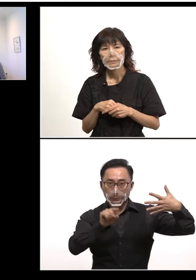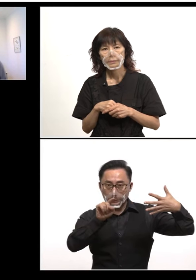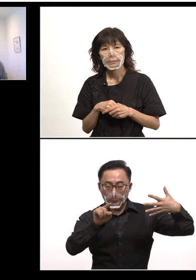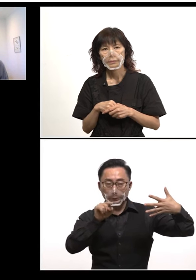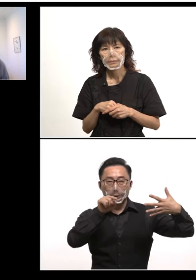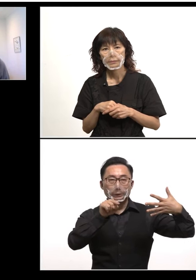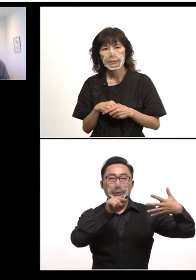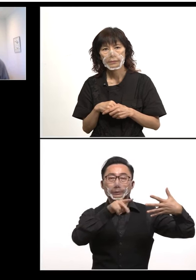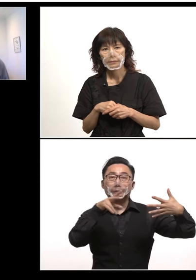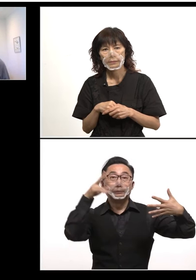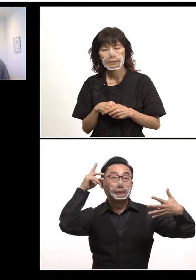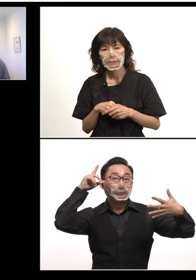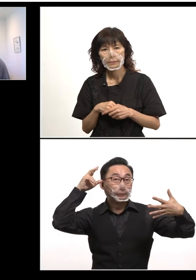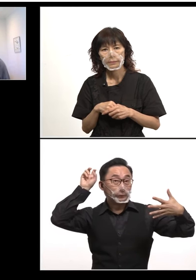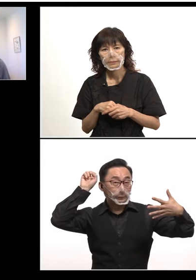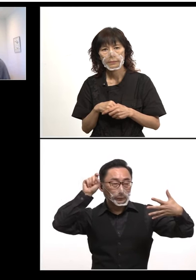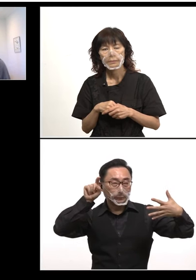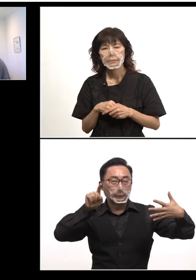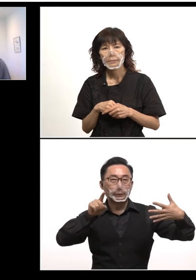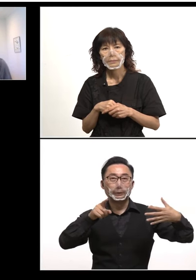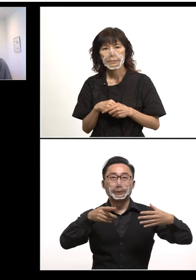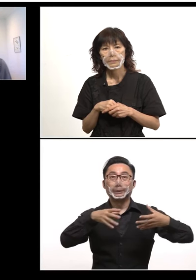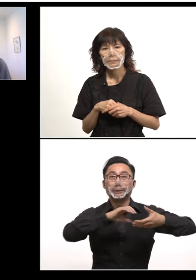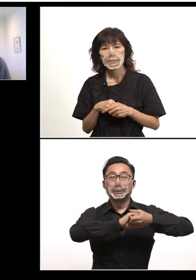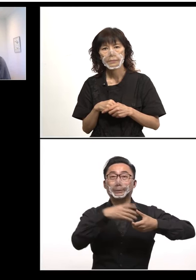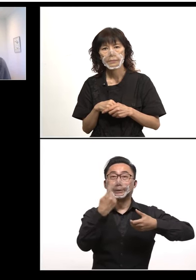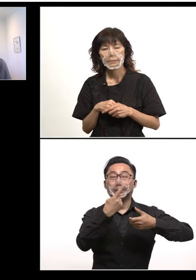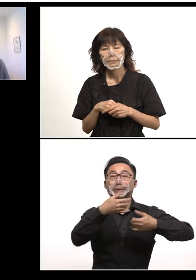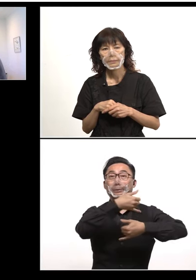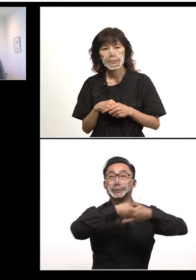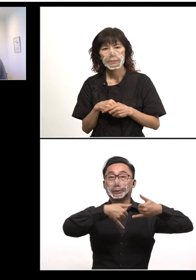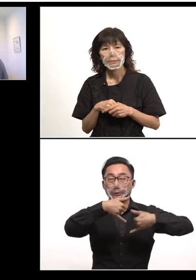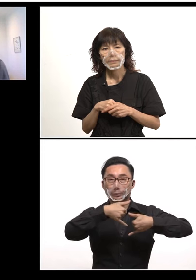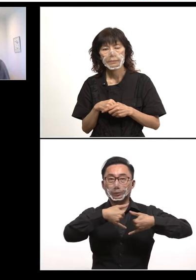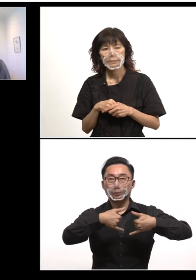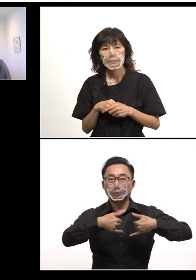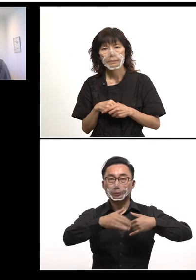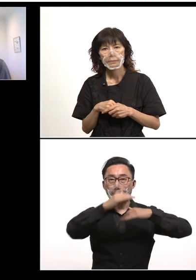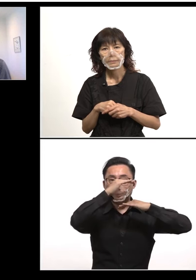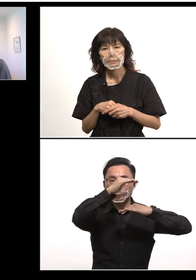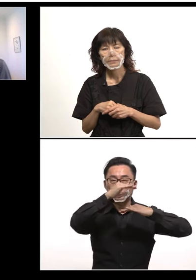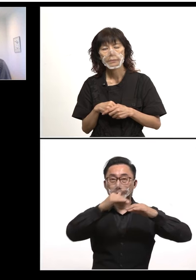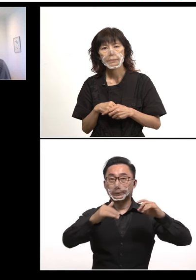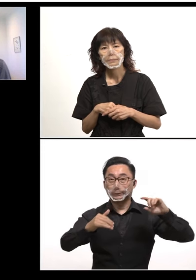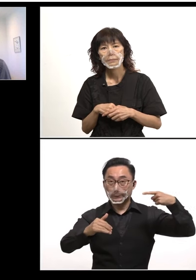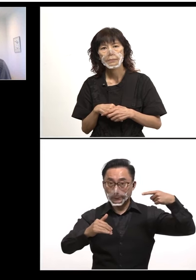show. We had one section in where he plays the